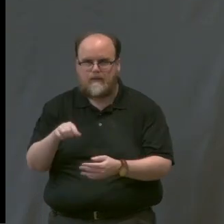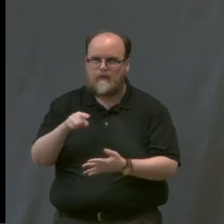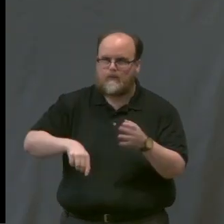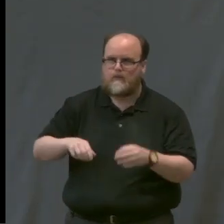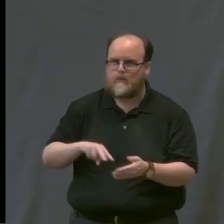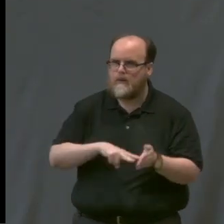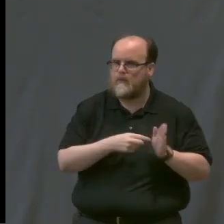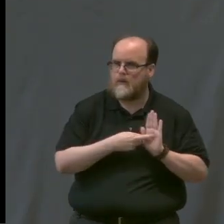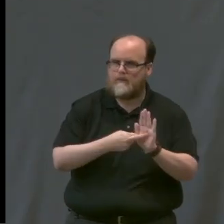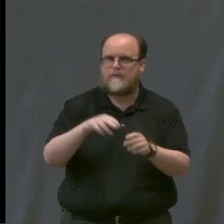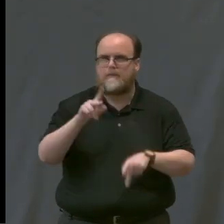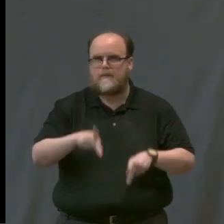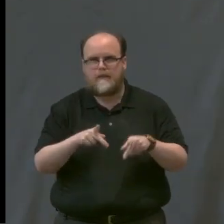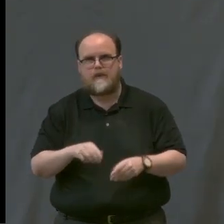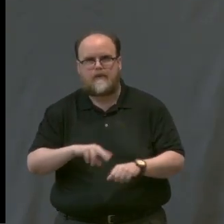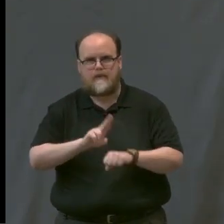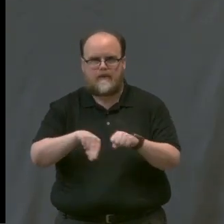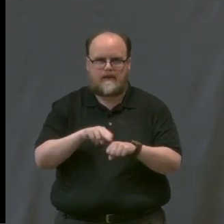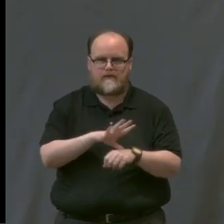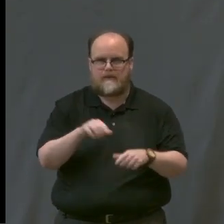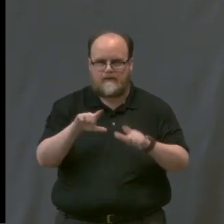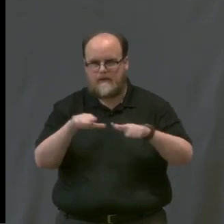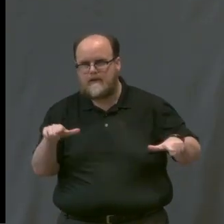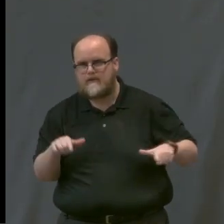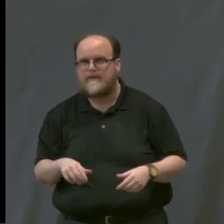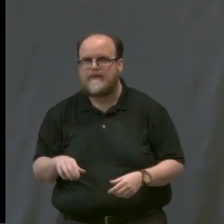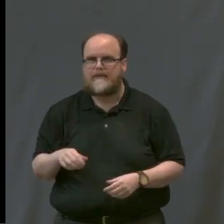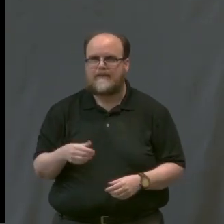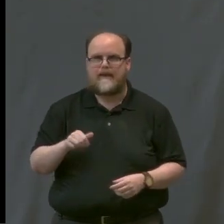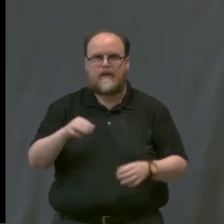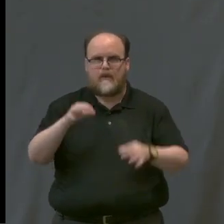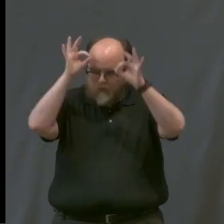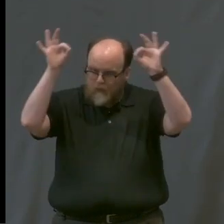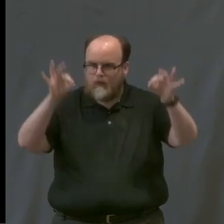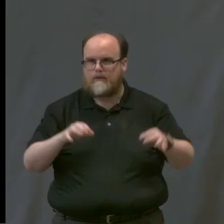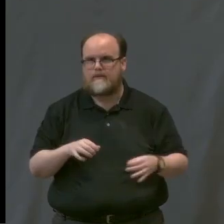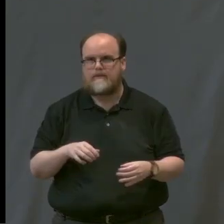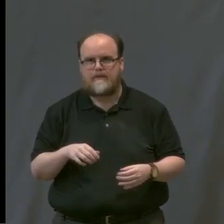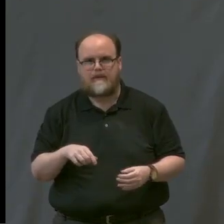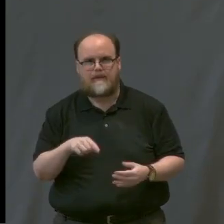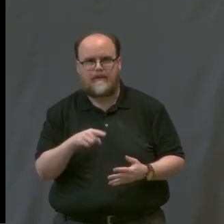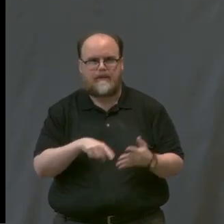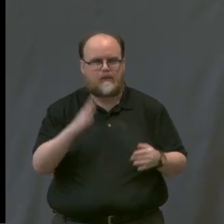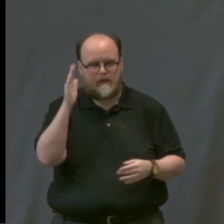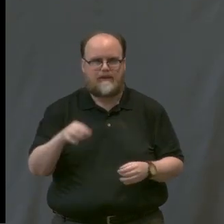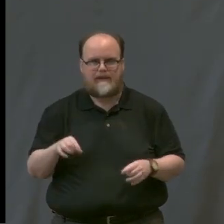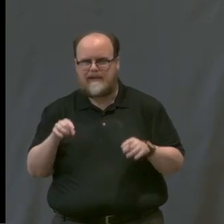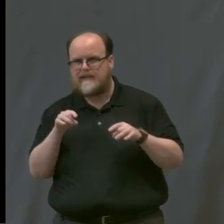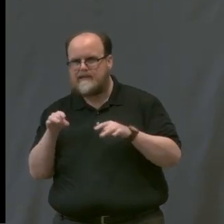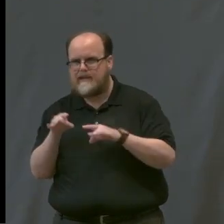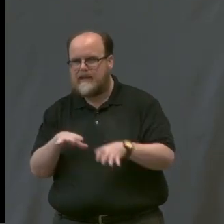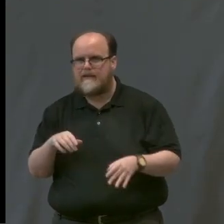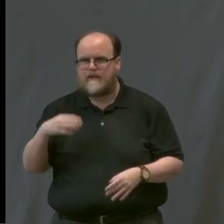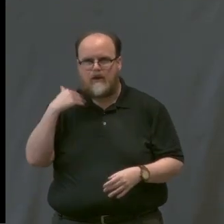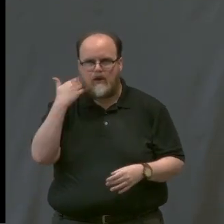people, multitudes, nations, and tongues. The 10 horns which you saw on the beast, these will hate the harlot, make